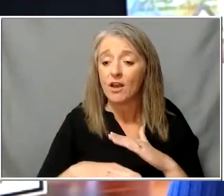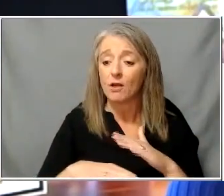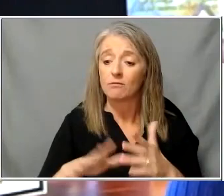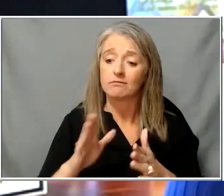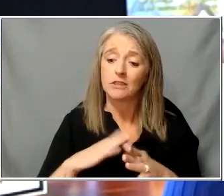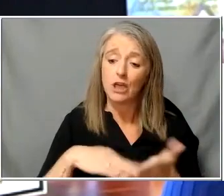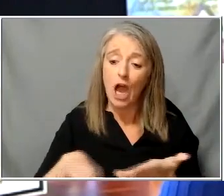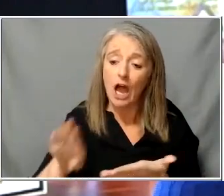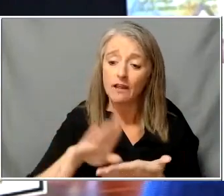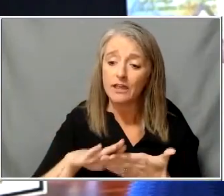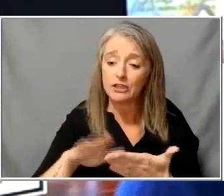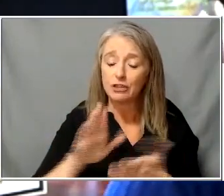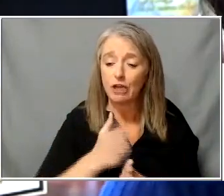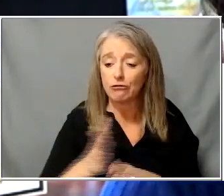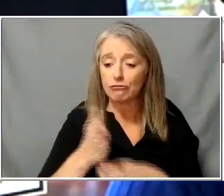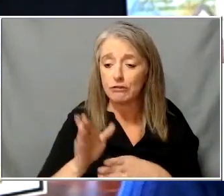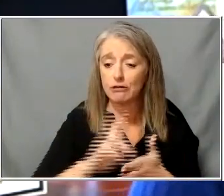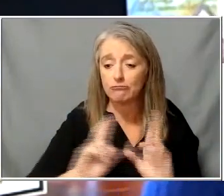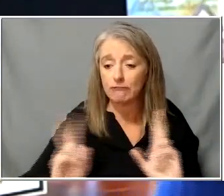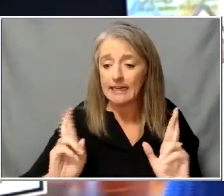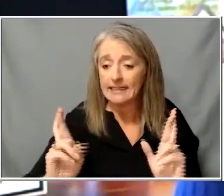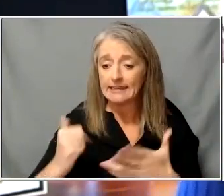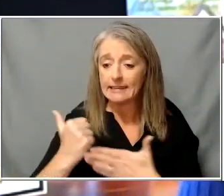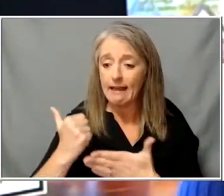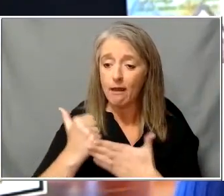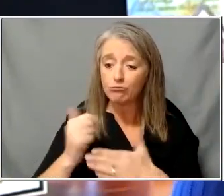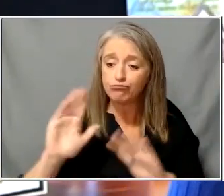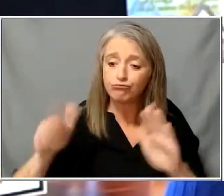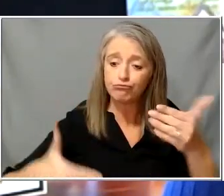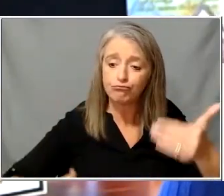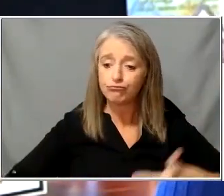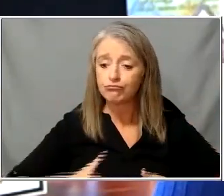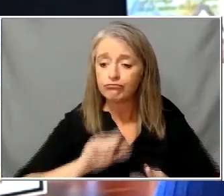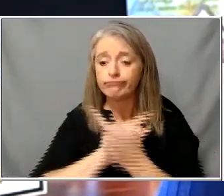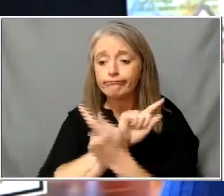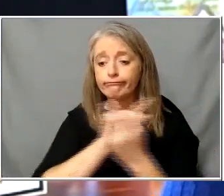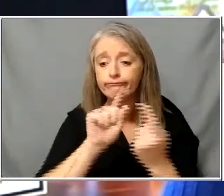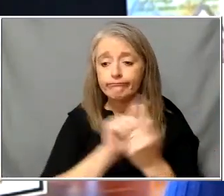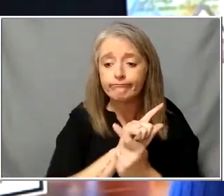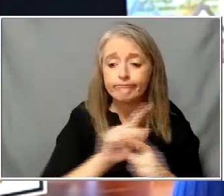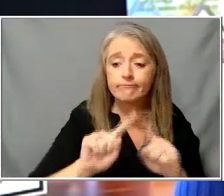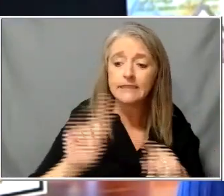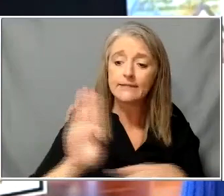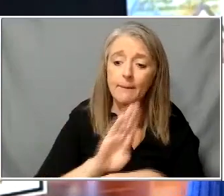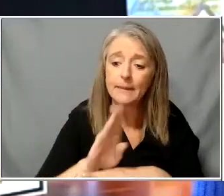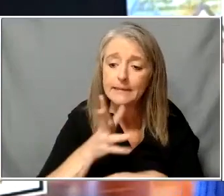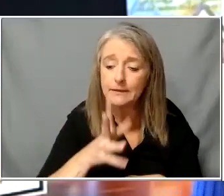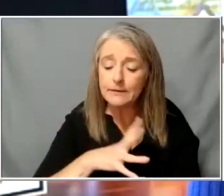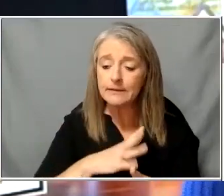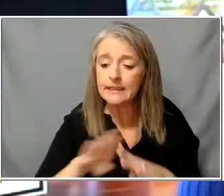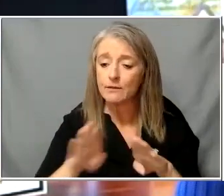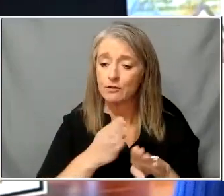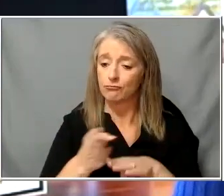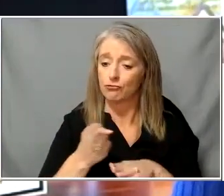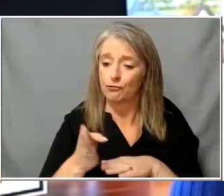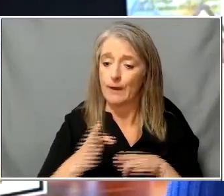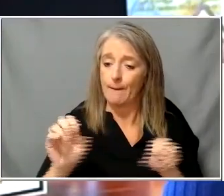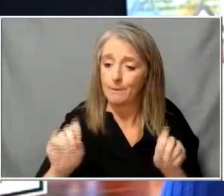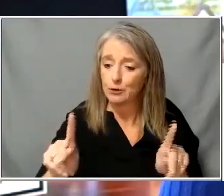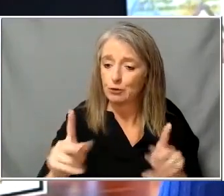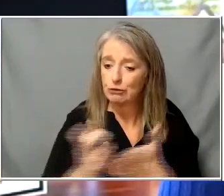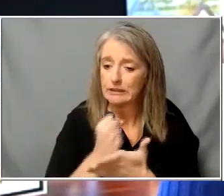readiness, just taking them different places, introducing them to different business women and different career opportunities